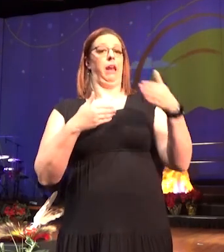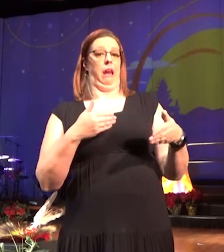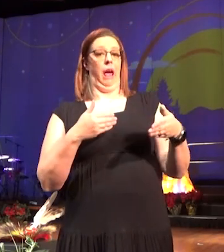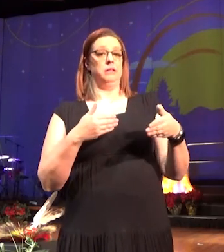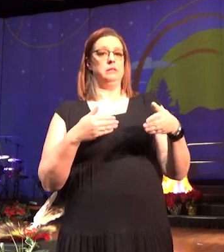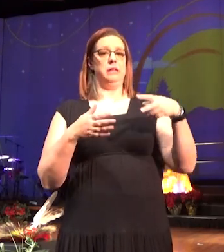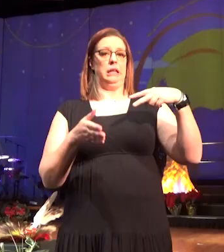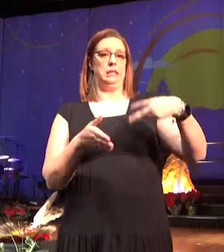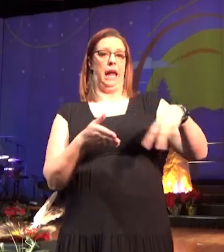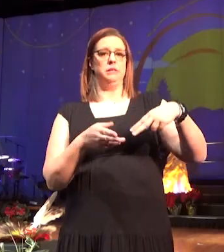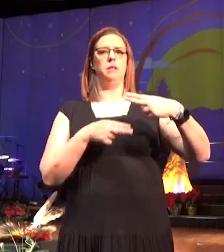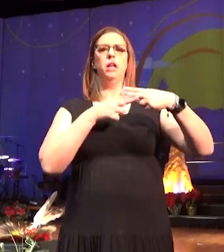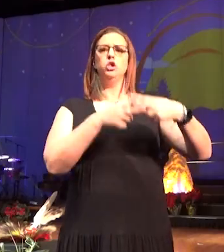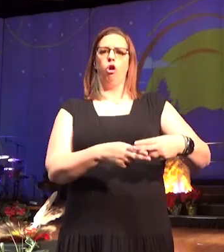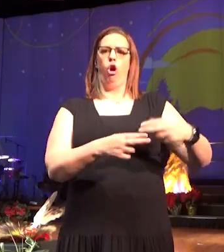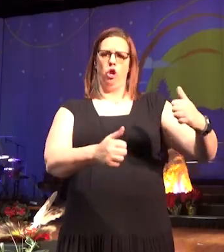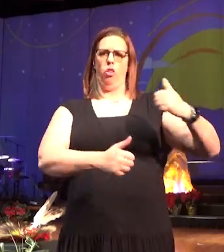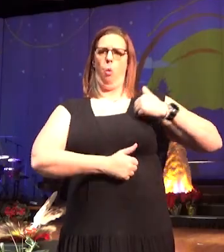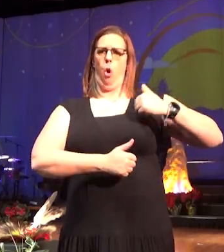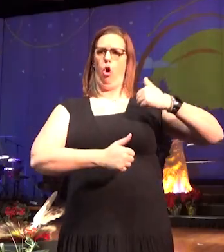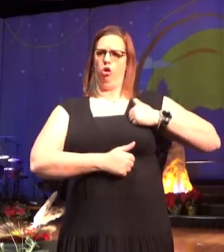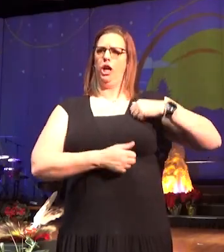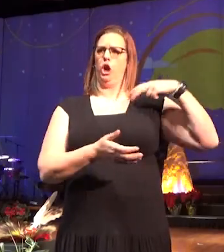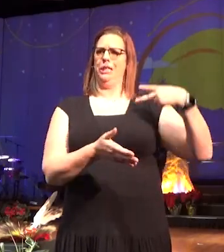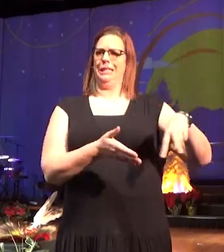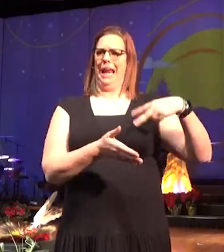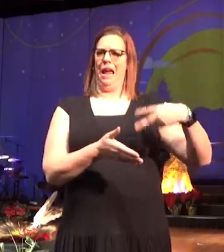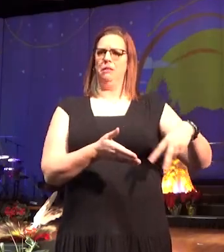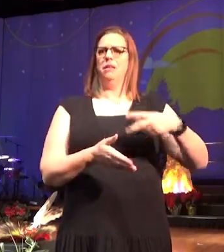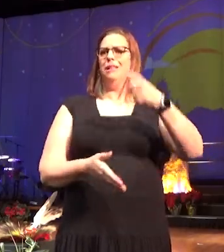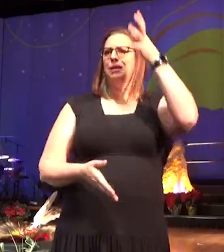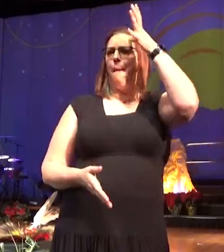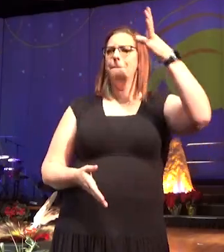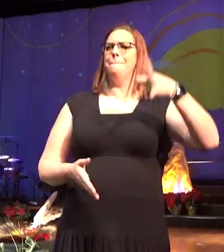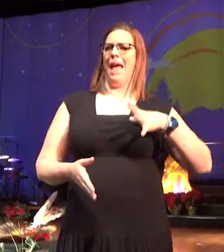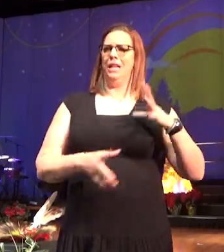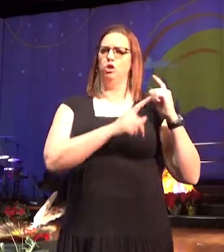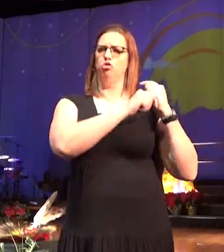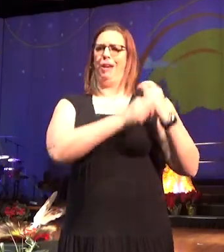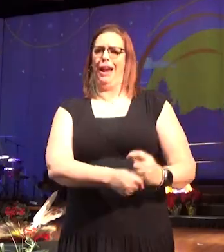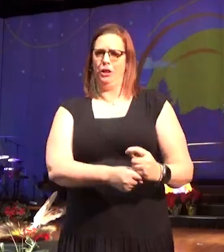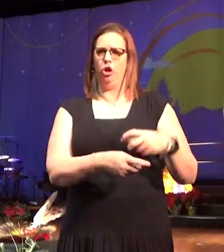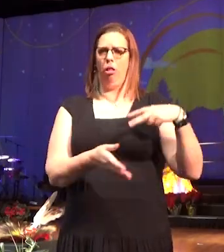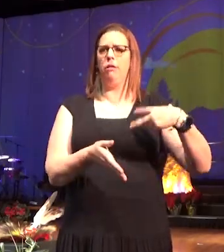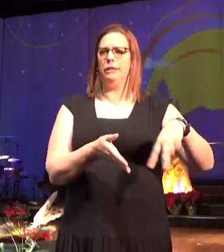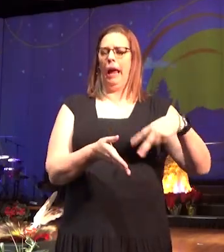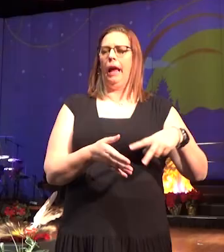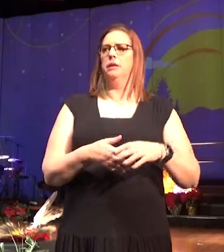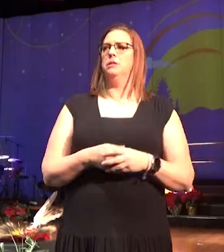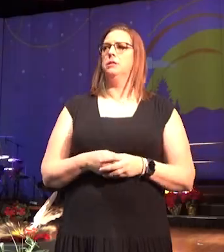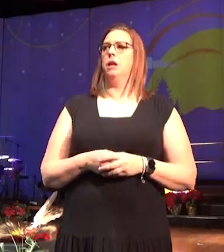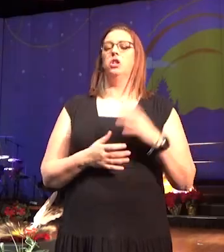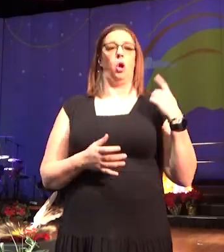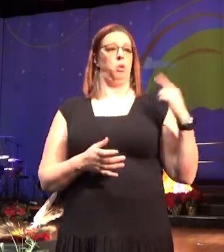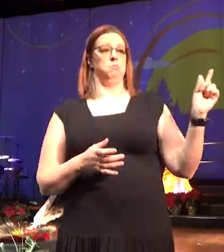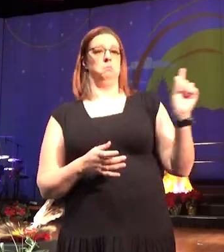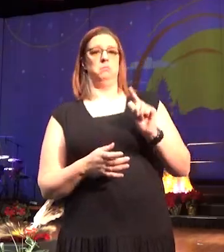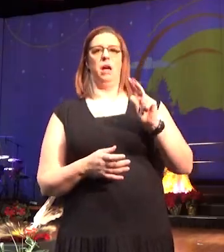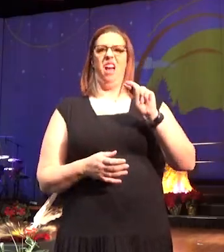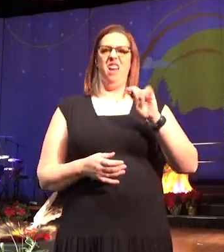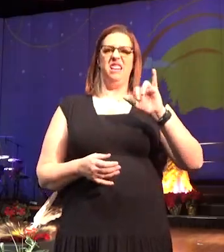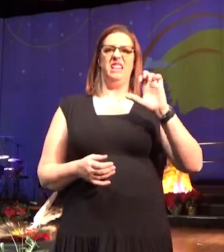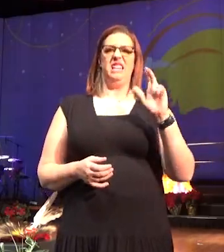of dance is called the warrior's dance, the men's traditional dance. And with that, we're going to bring out Nick